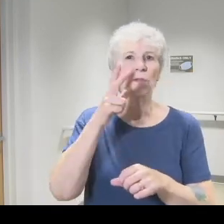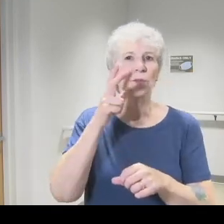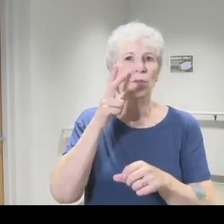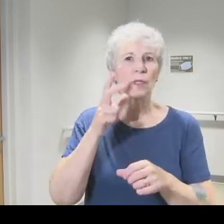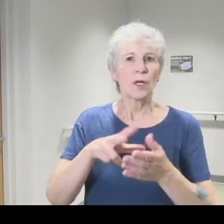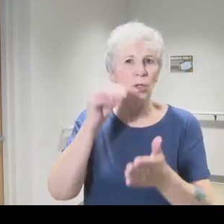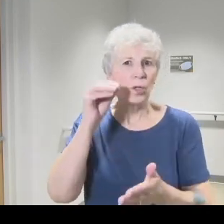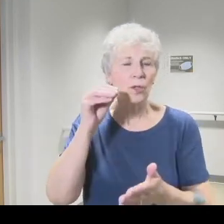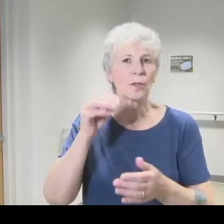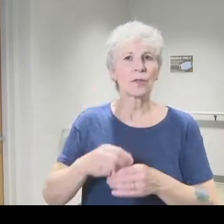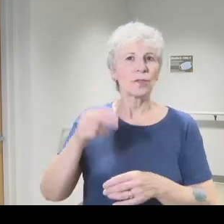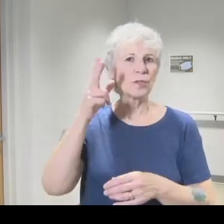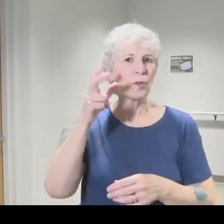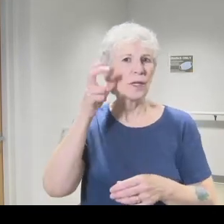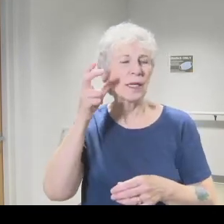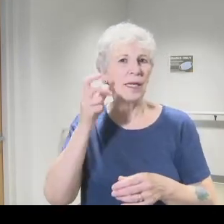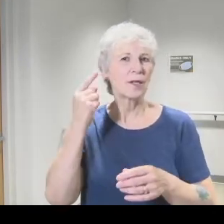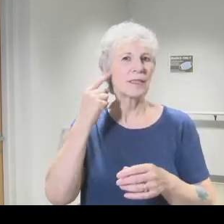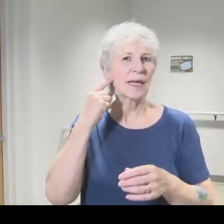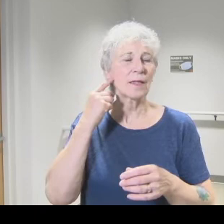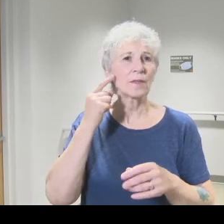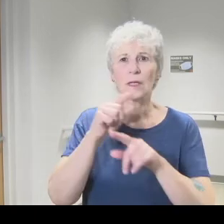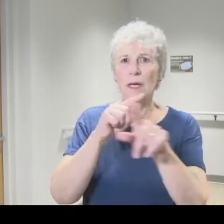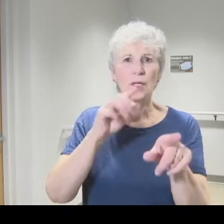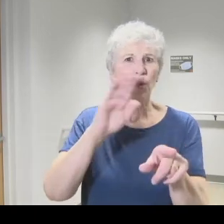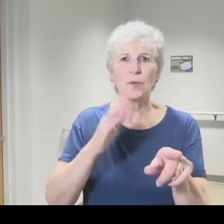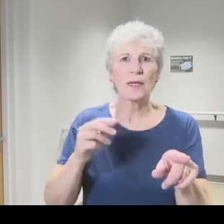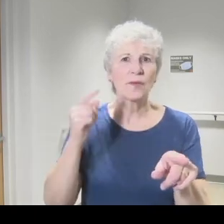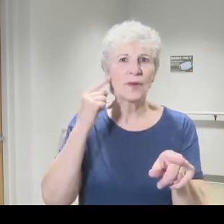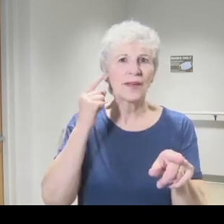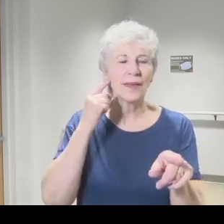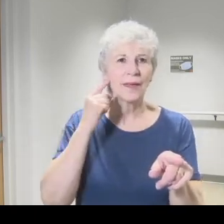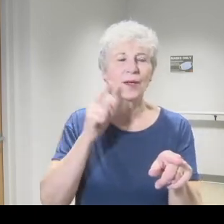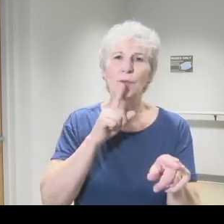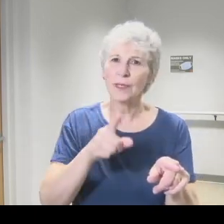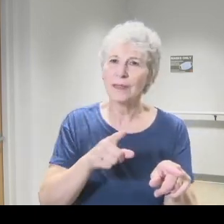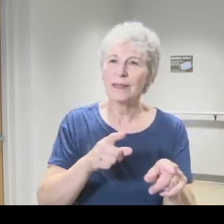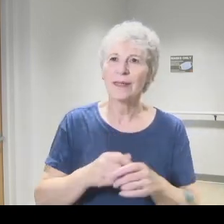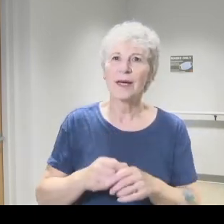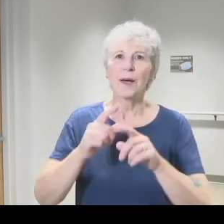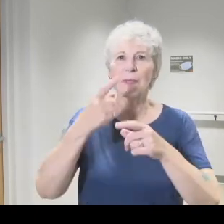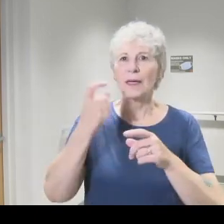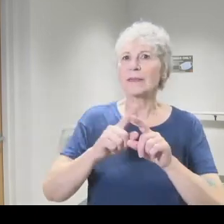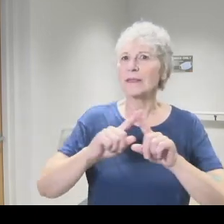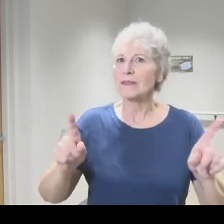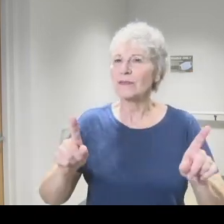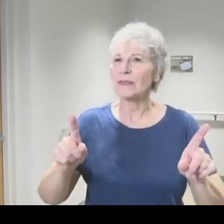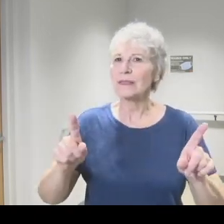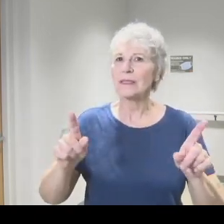That sounds strange. You're going to have to learn to hear sounds that you're not normally able to pick up in speech and reproduce